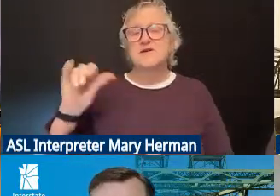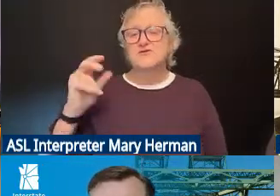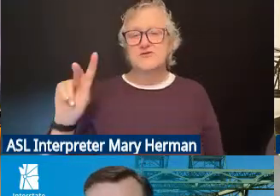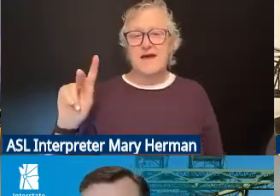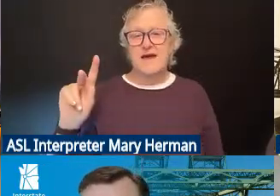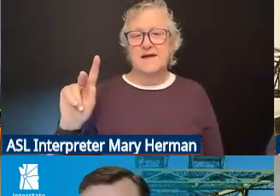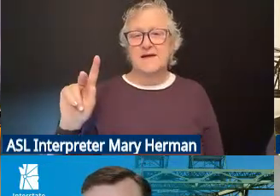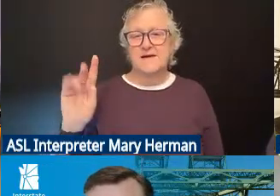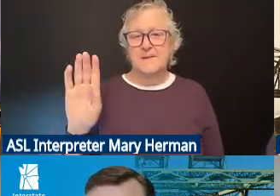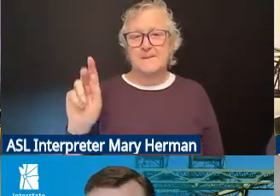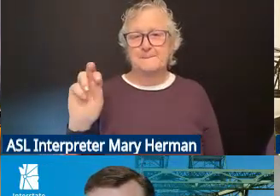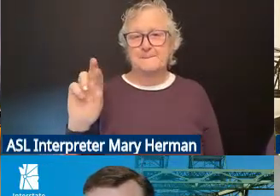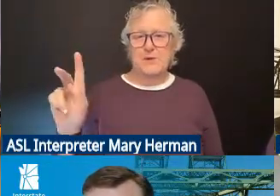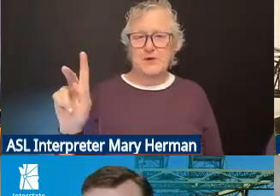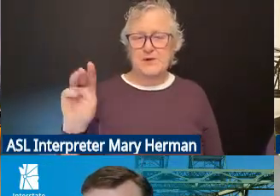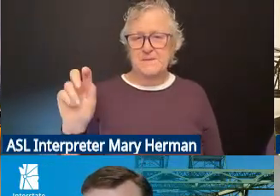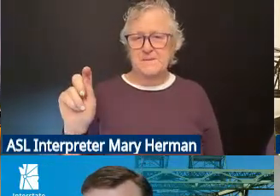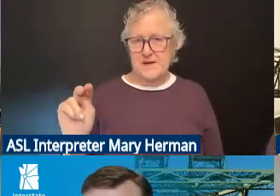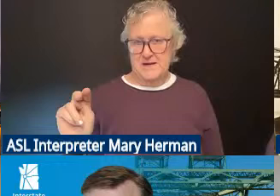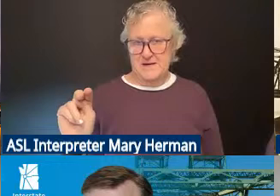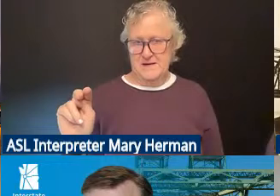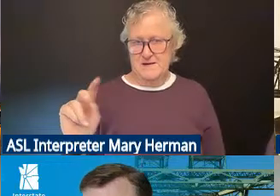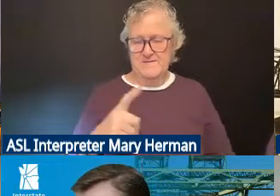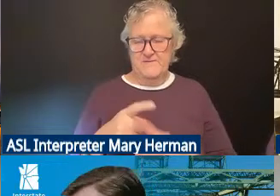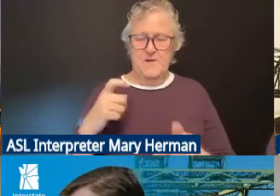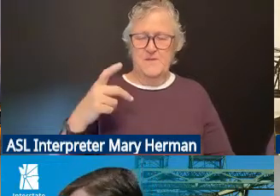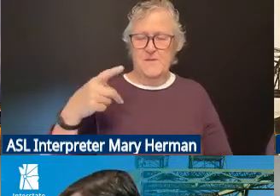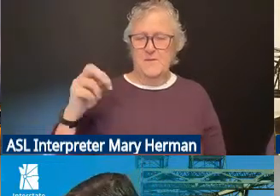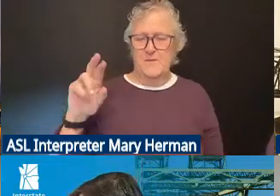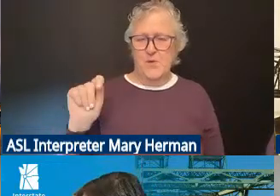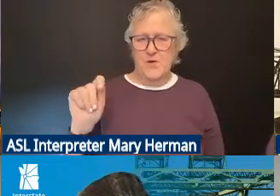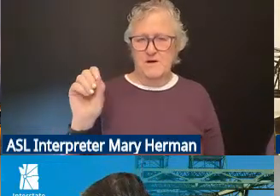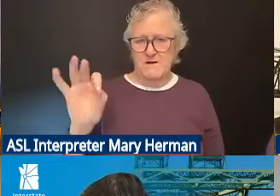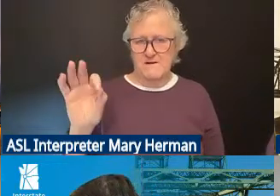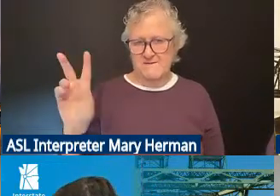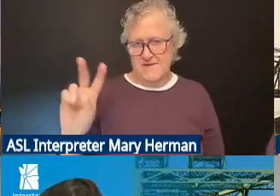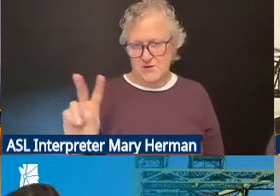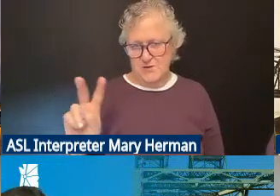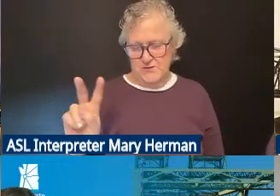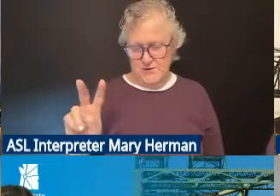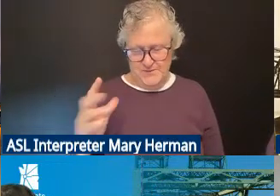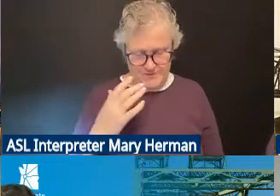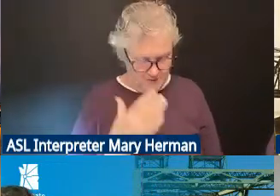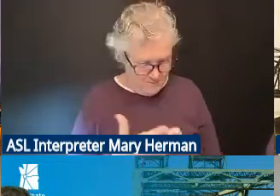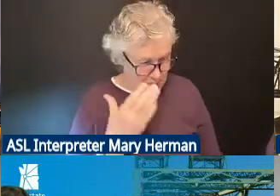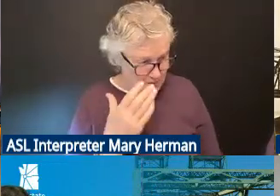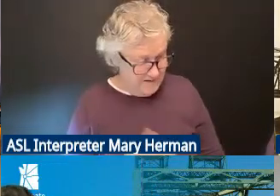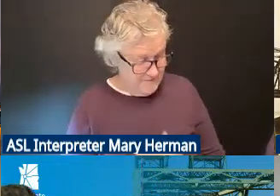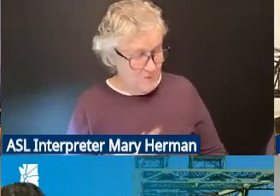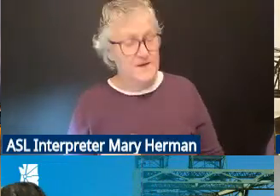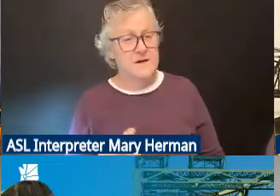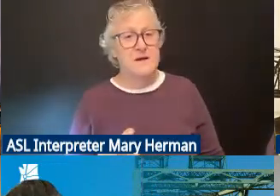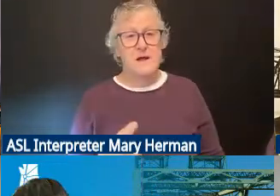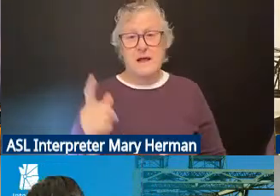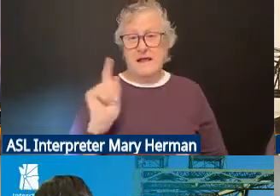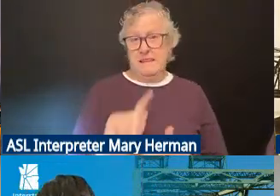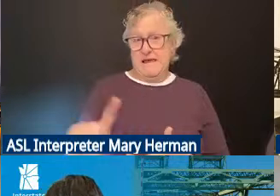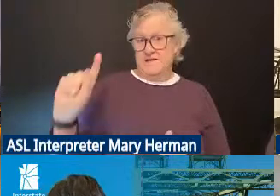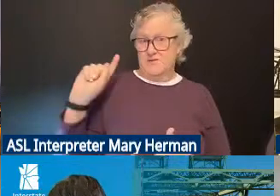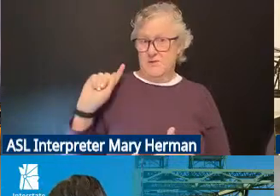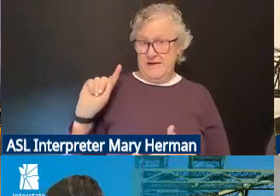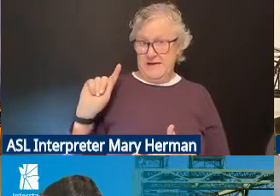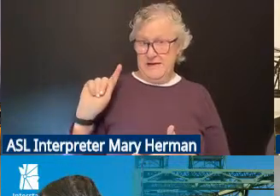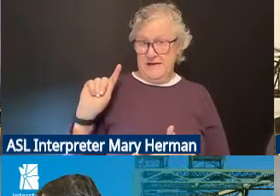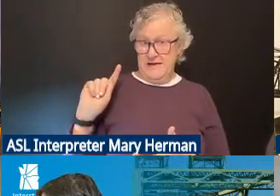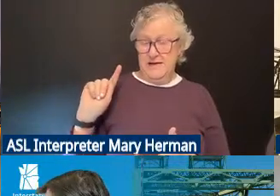of Vancouver. Very brief update. Last week, the Board of Commissioners awarded HME Construction of Vancouver